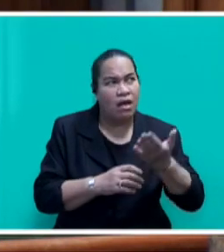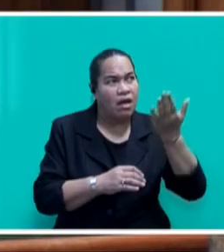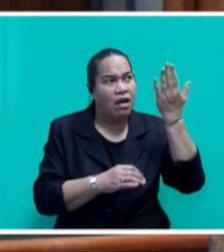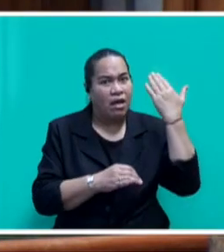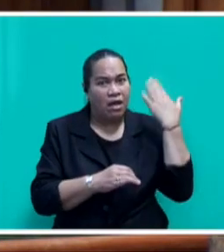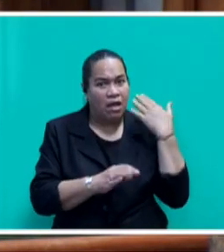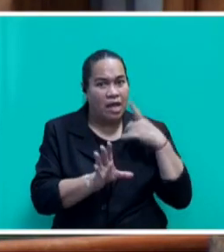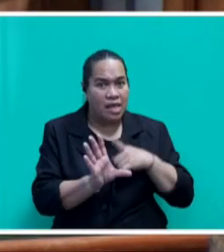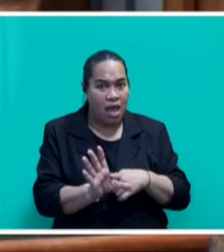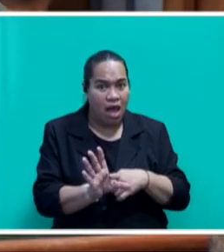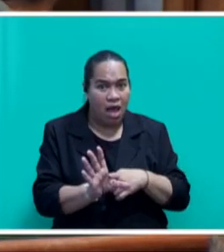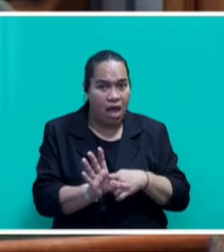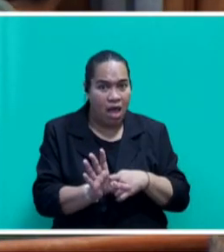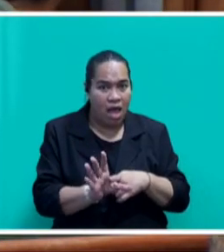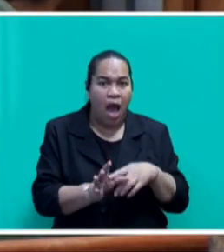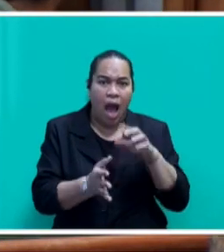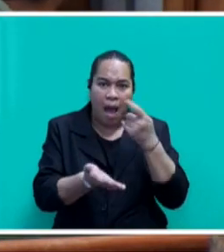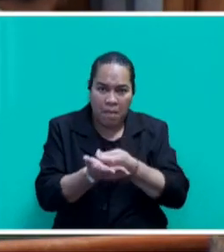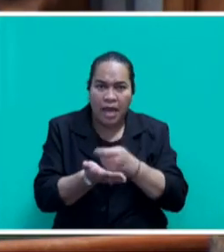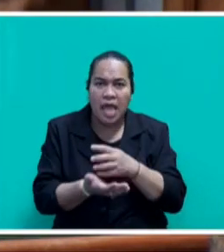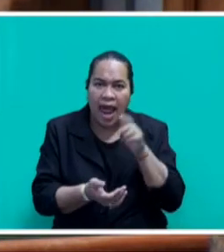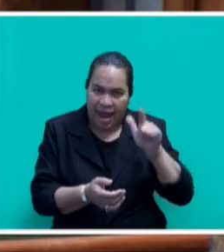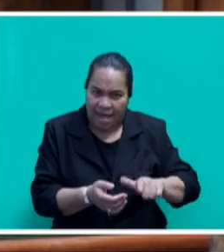year due to the